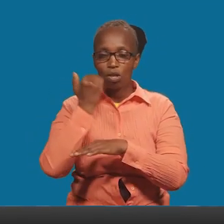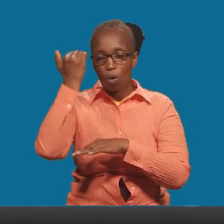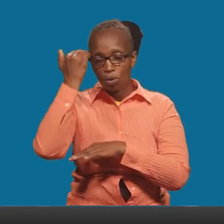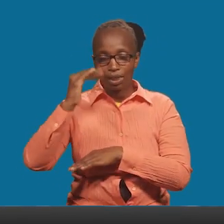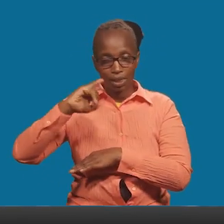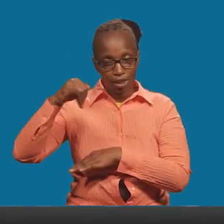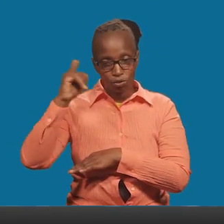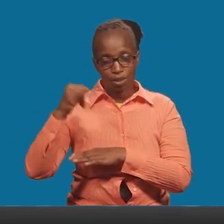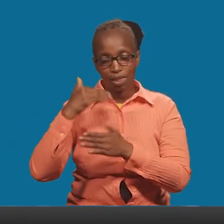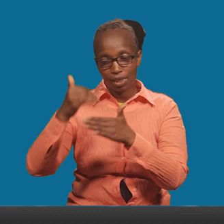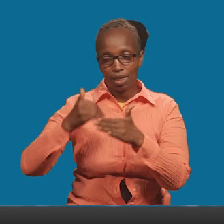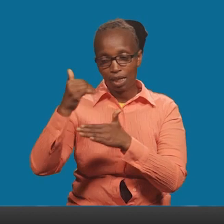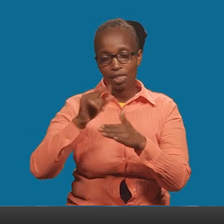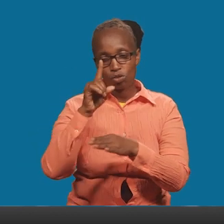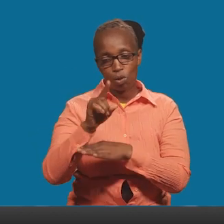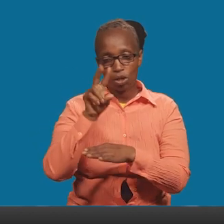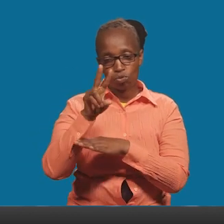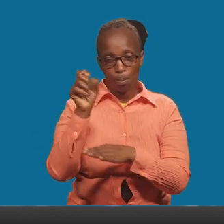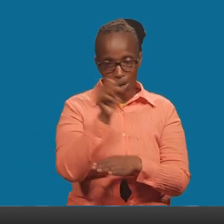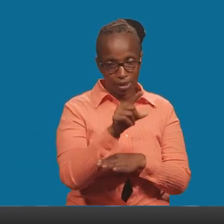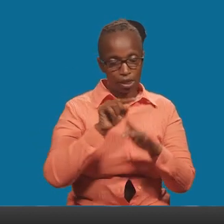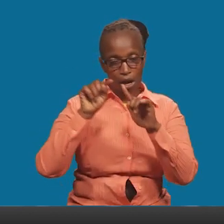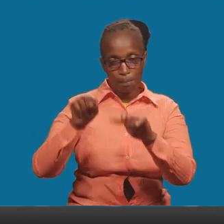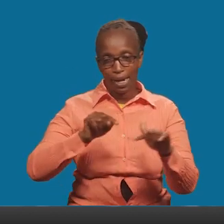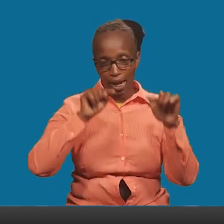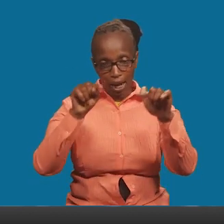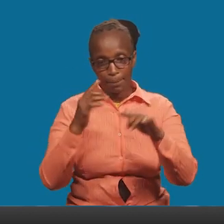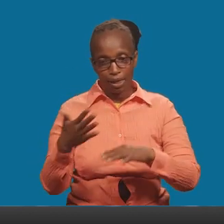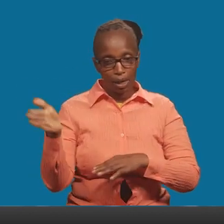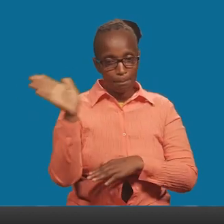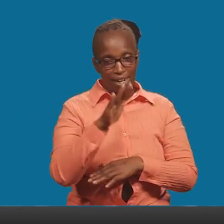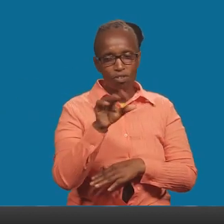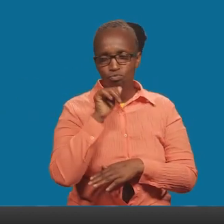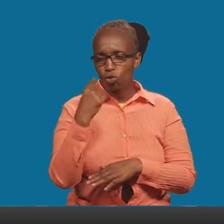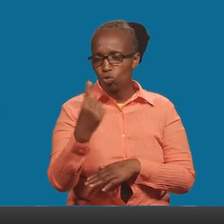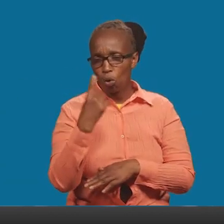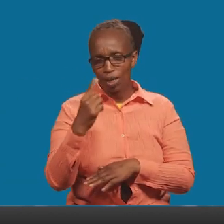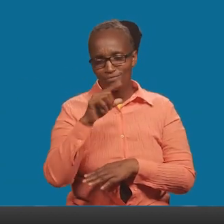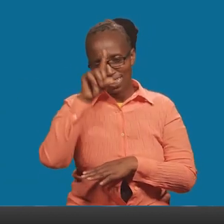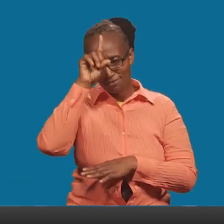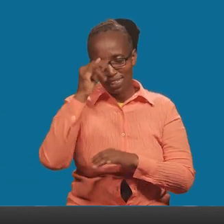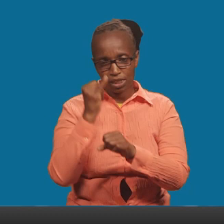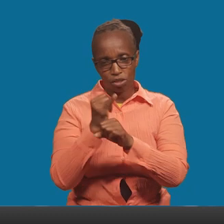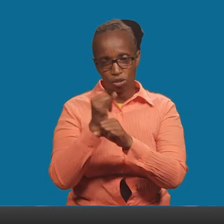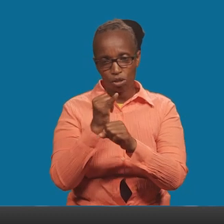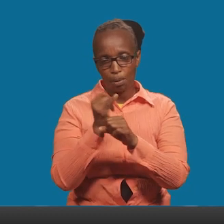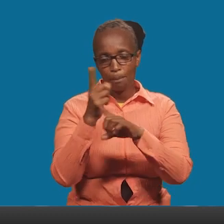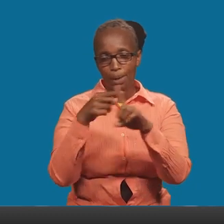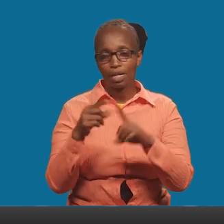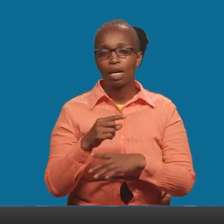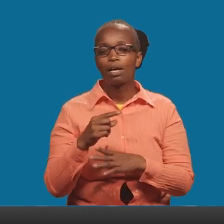1 or 2 months. I promise you, I'll be back here. Not only for the remote jobs whose testimony has been given, I want us to